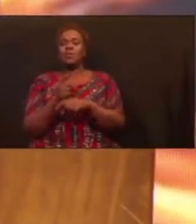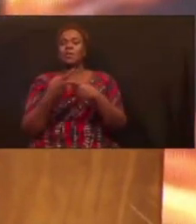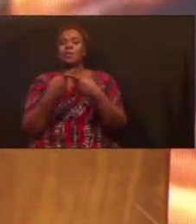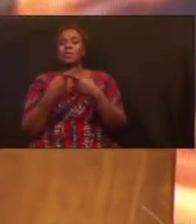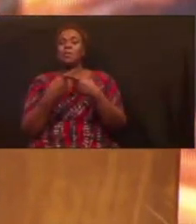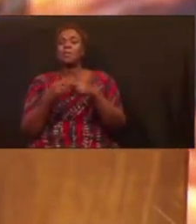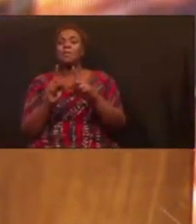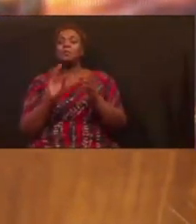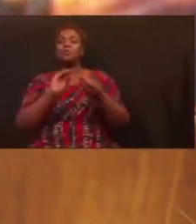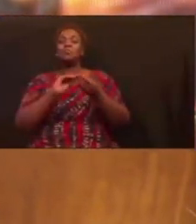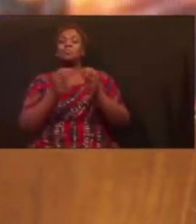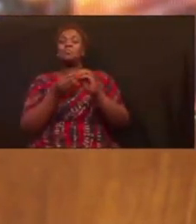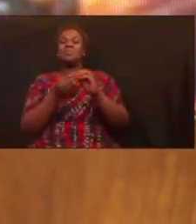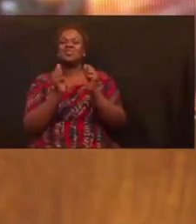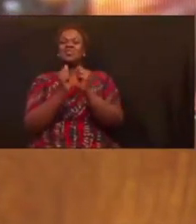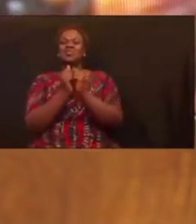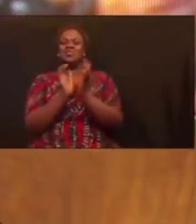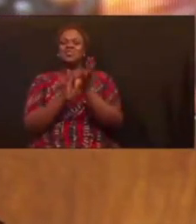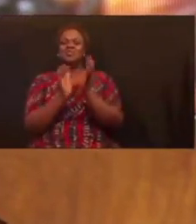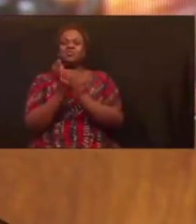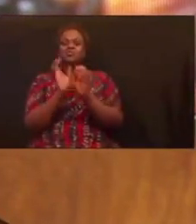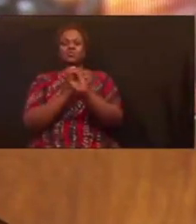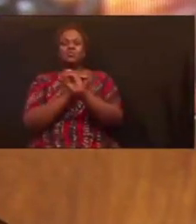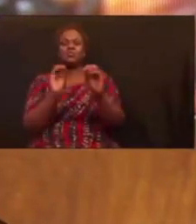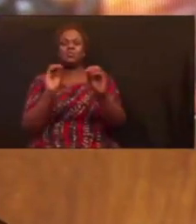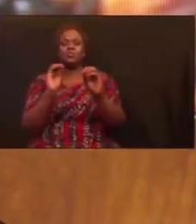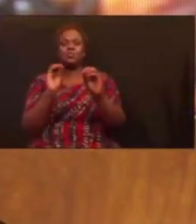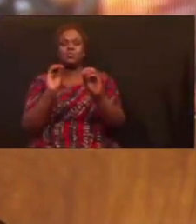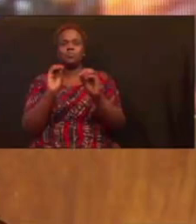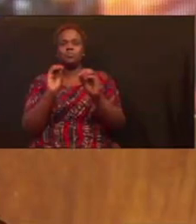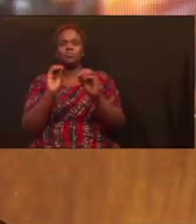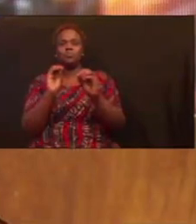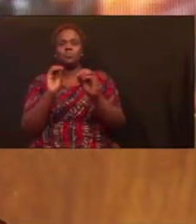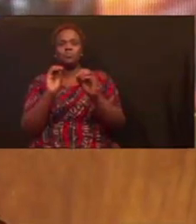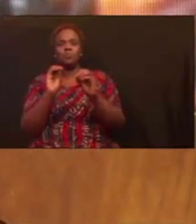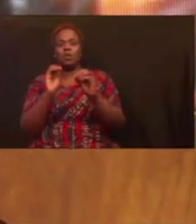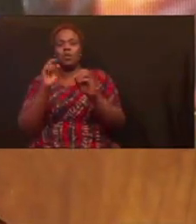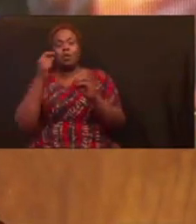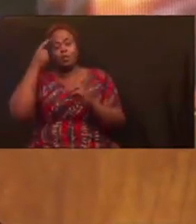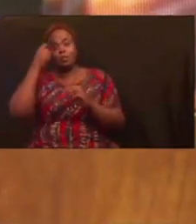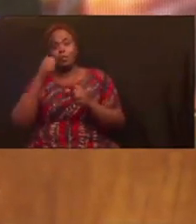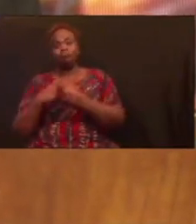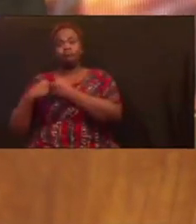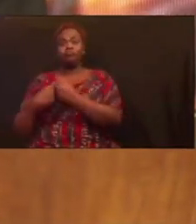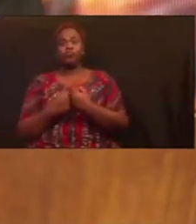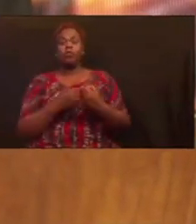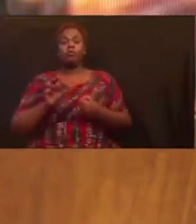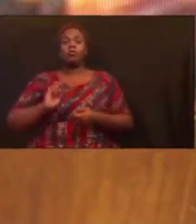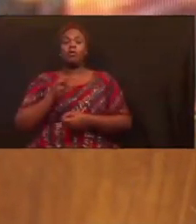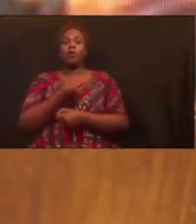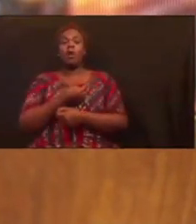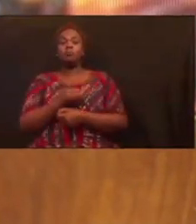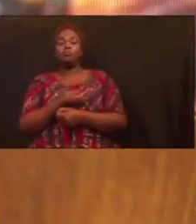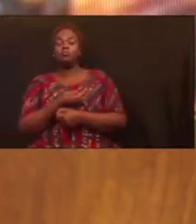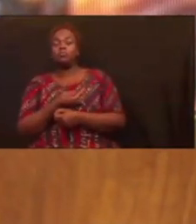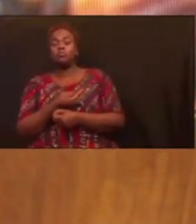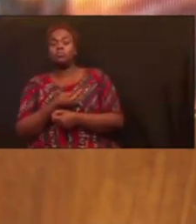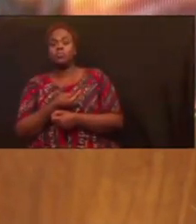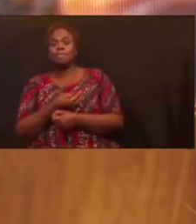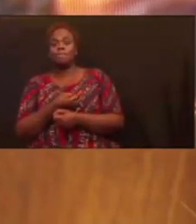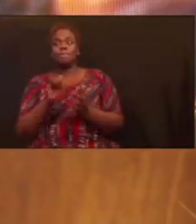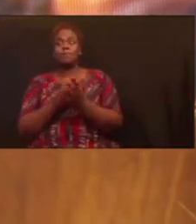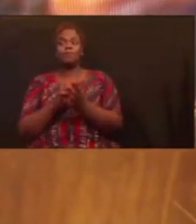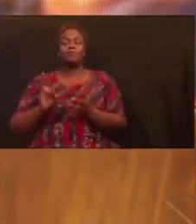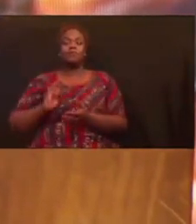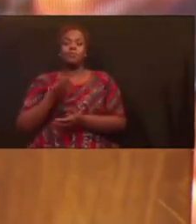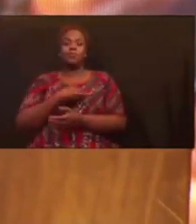any encounter with Jesus. I remember challenging us in the afternoon that we must return to a point where Jesus